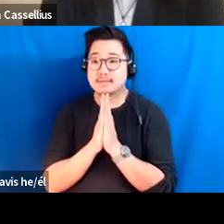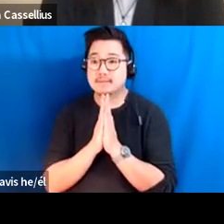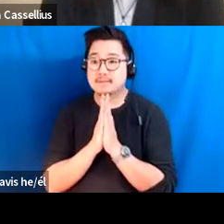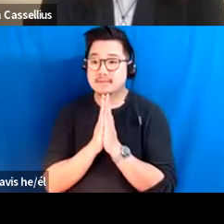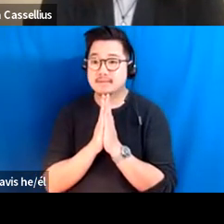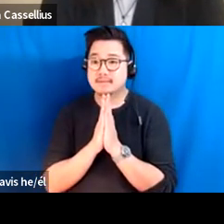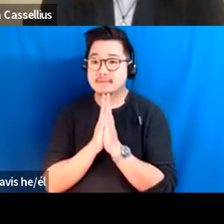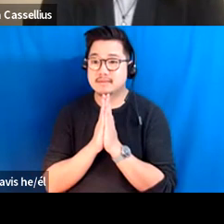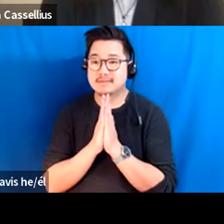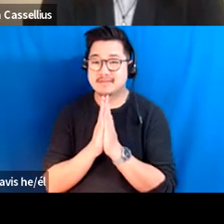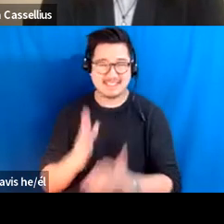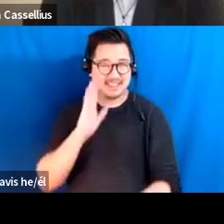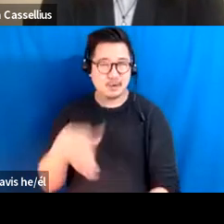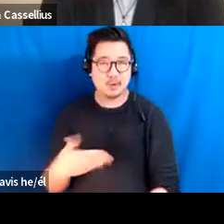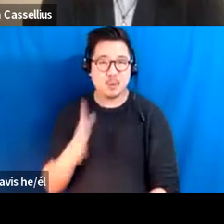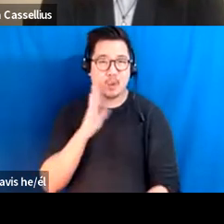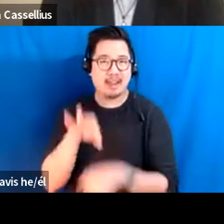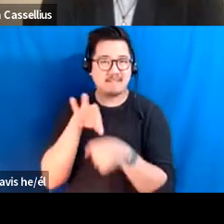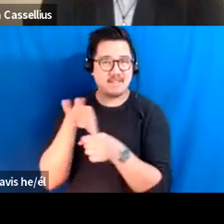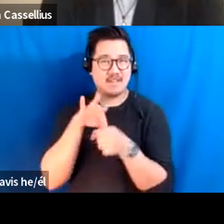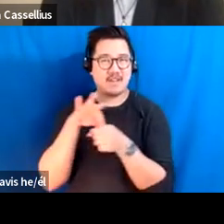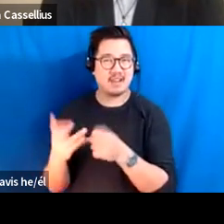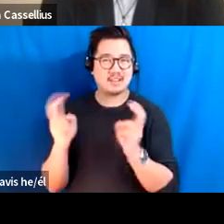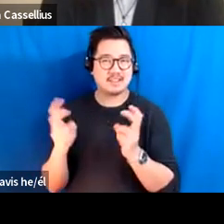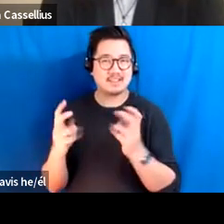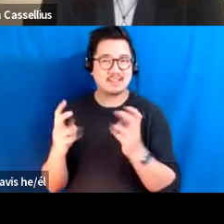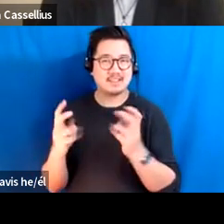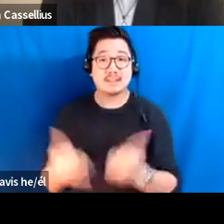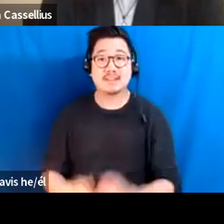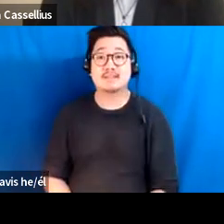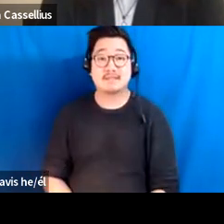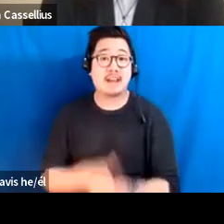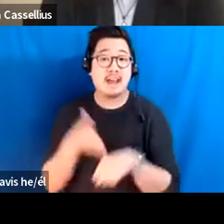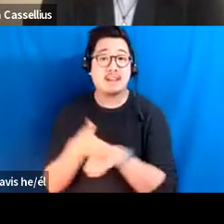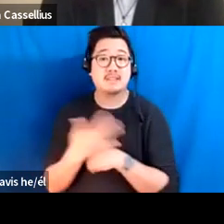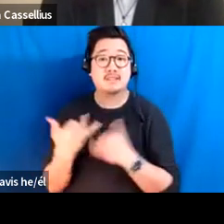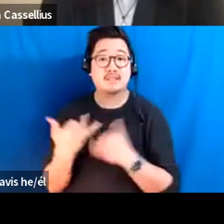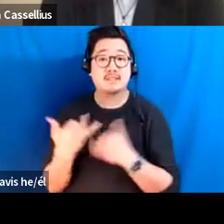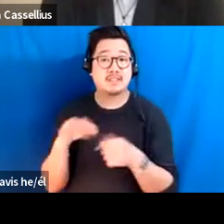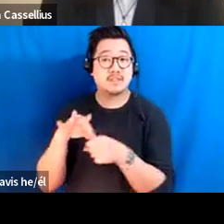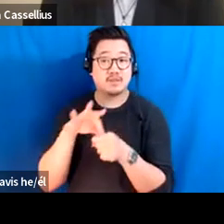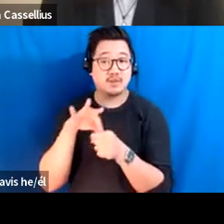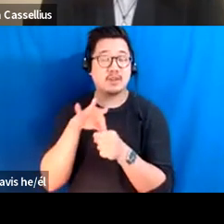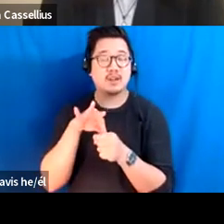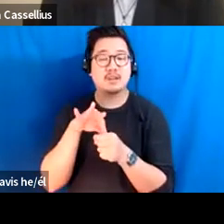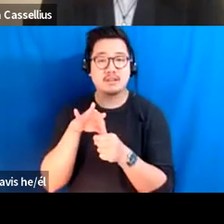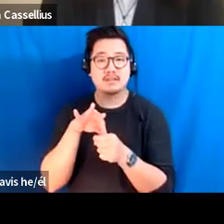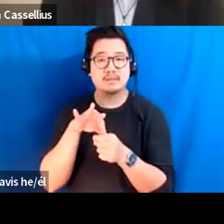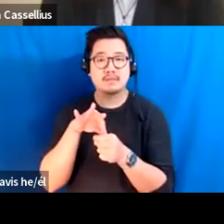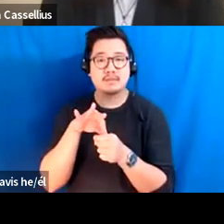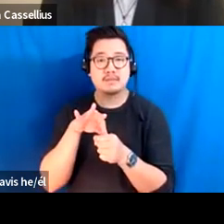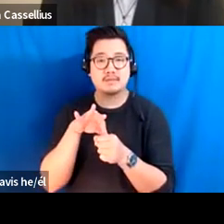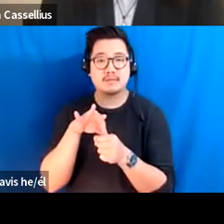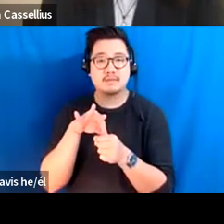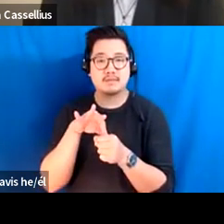i know we're gonna vote on this today but um subsequent to today's vote i like to have some you know